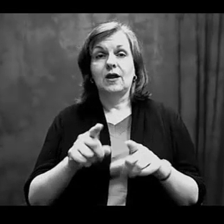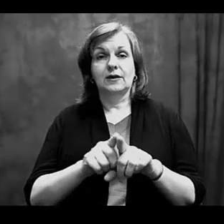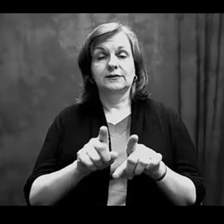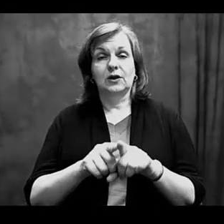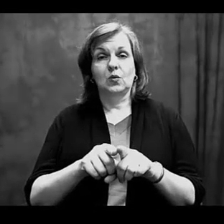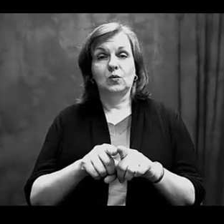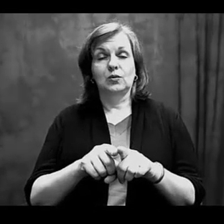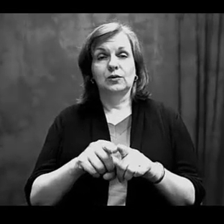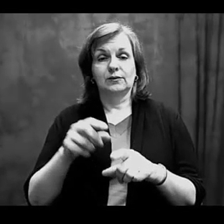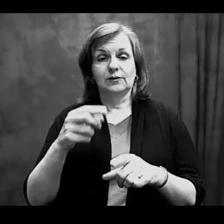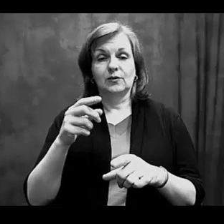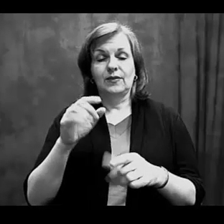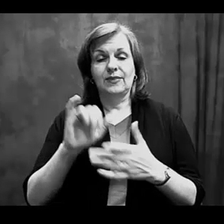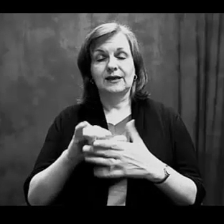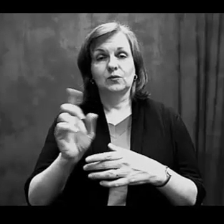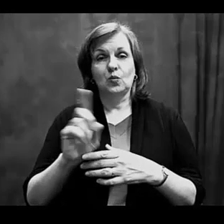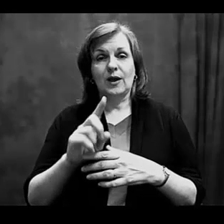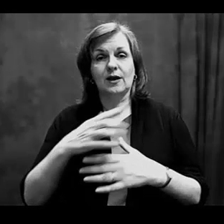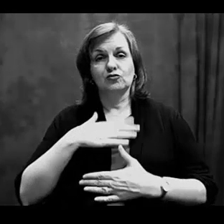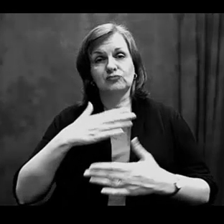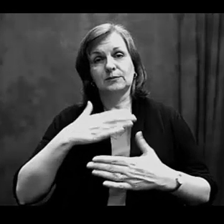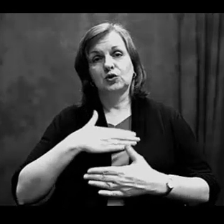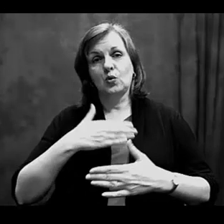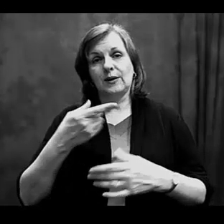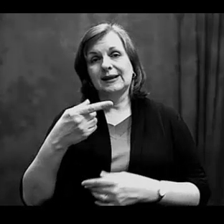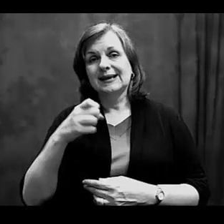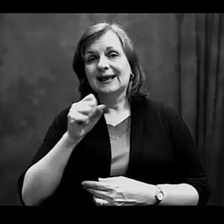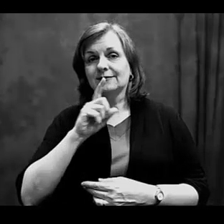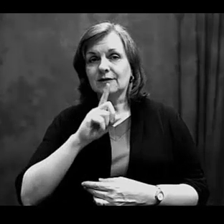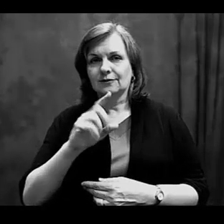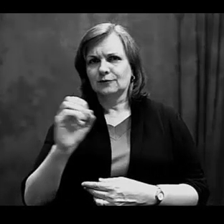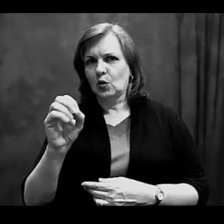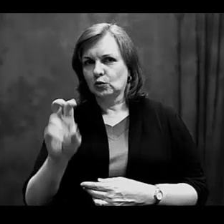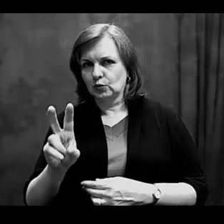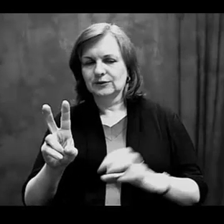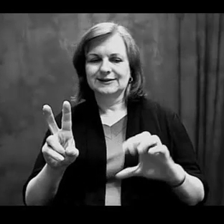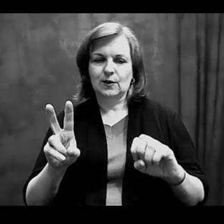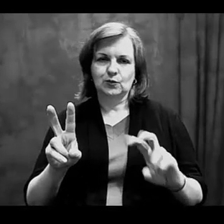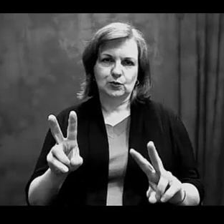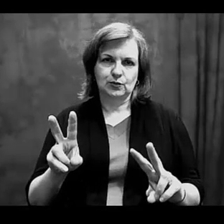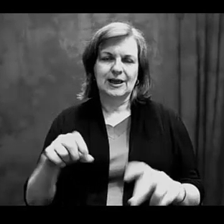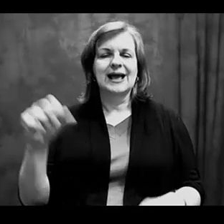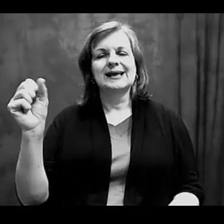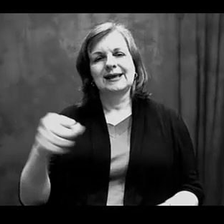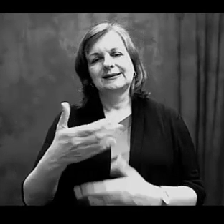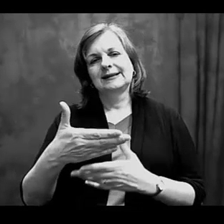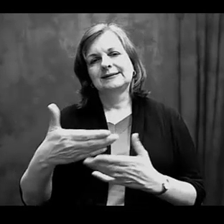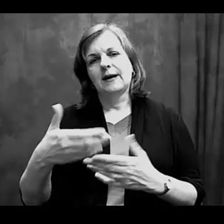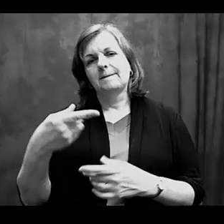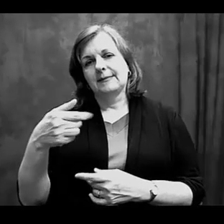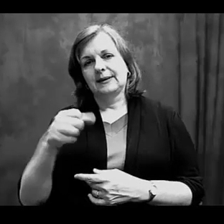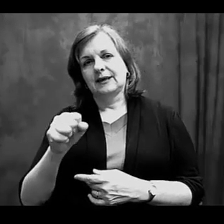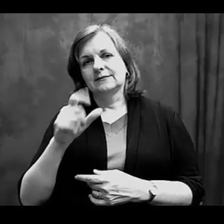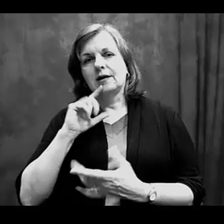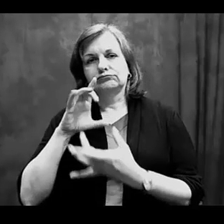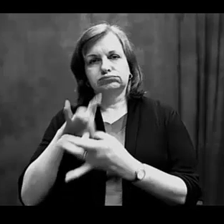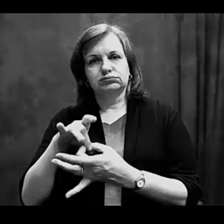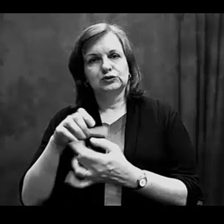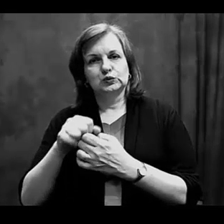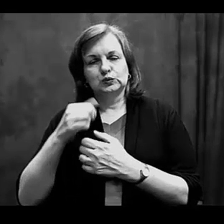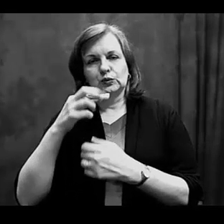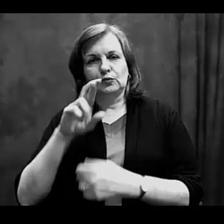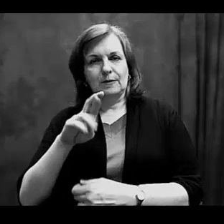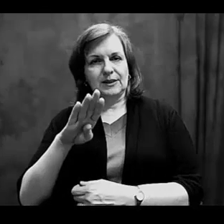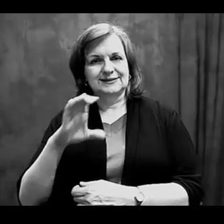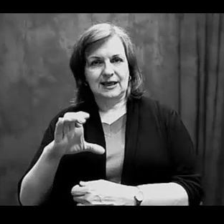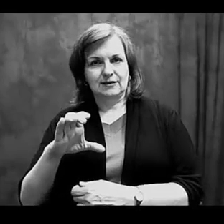waste, hormones that we'll get to later on. And this is also where we'll see our respiratory gases a lot, O2, CO2.